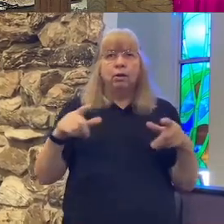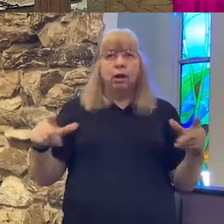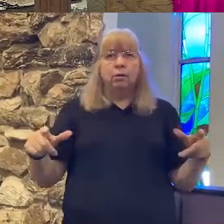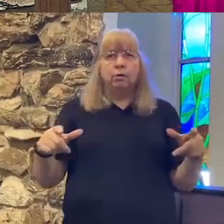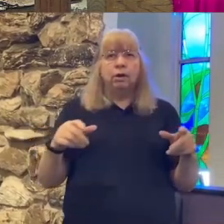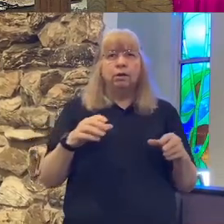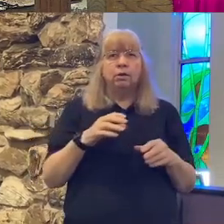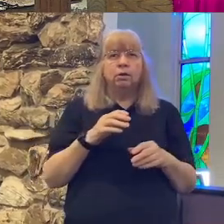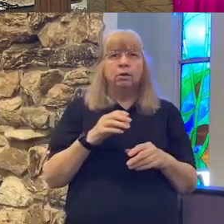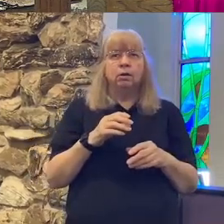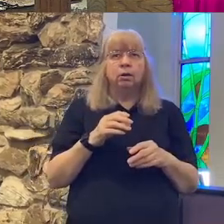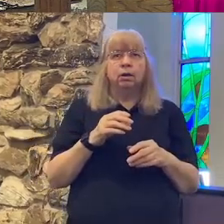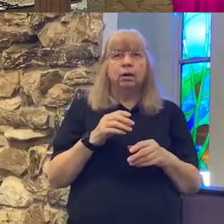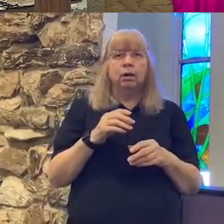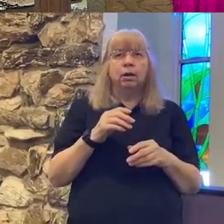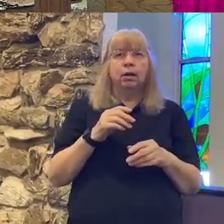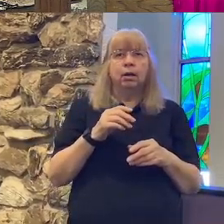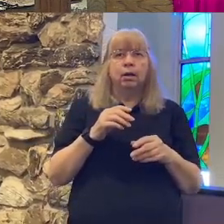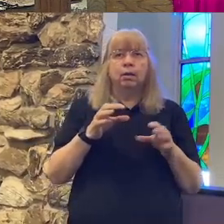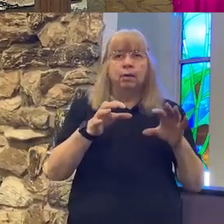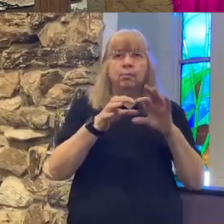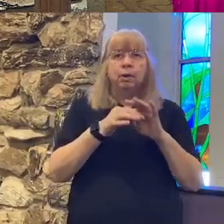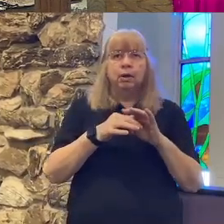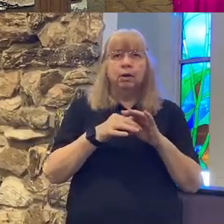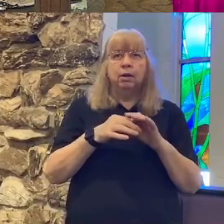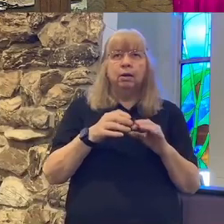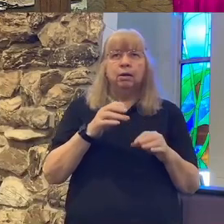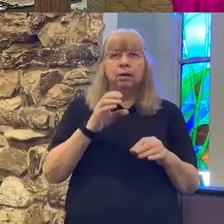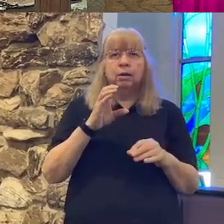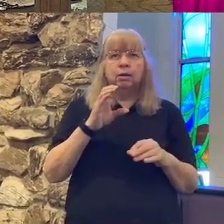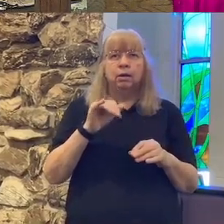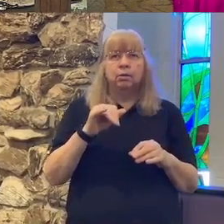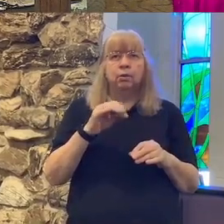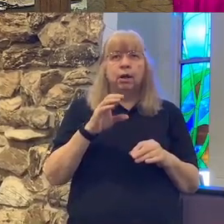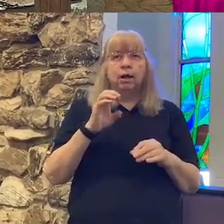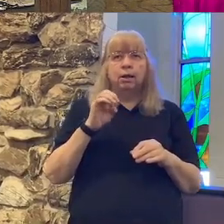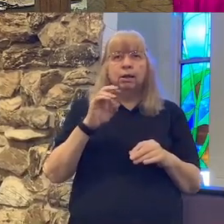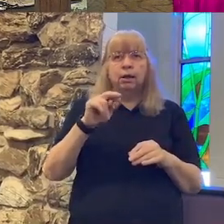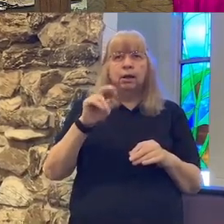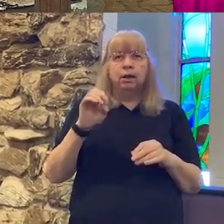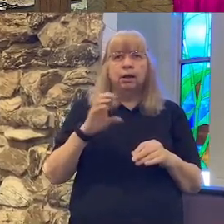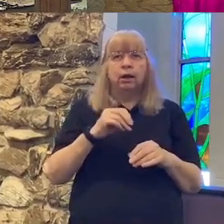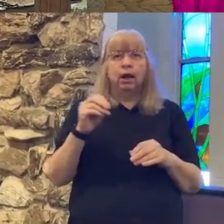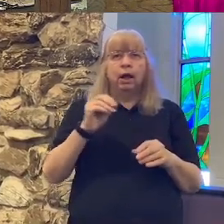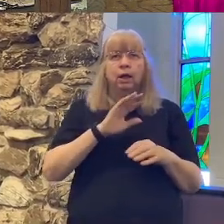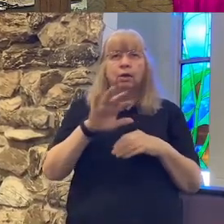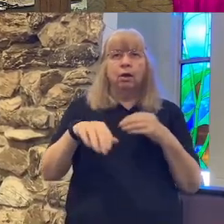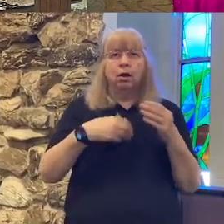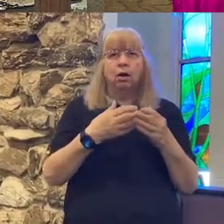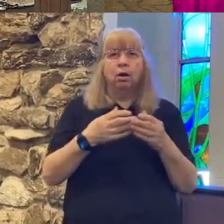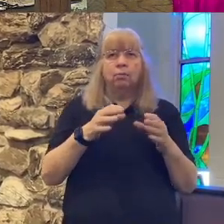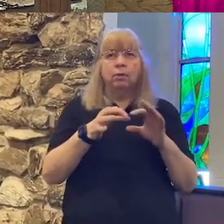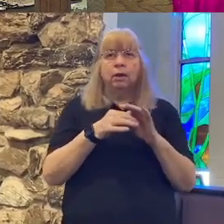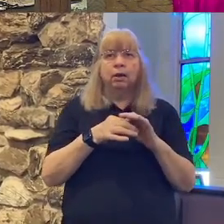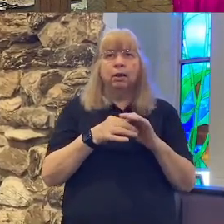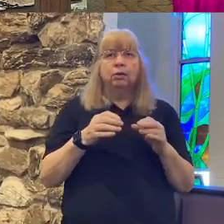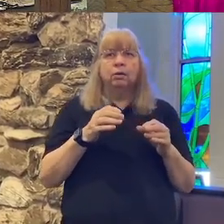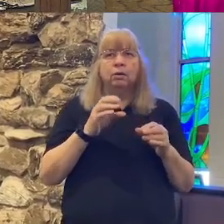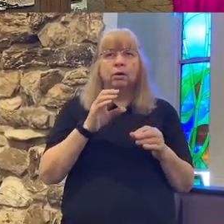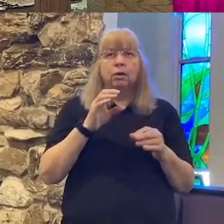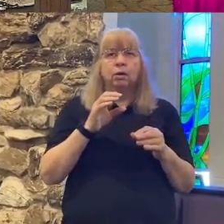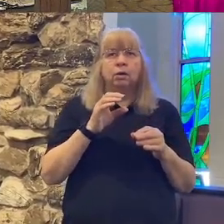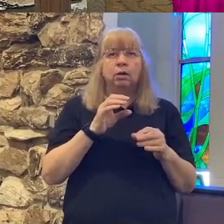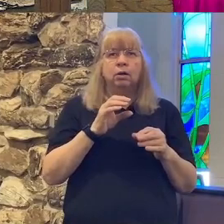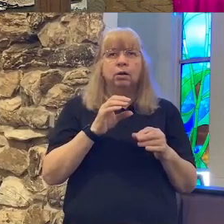Phrygia, and Pamphylia, Egypt, and parts of Libya, belonging to Syria, and visitors